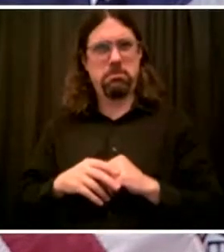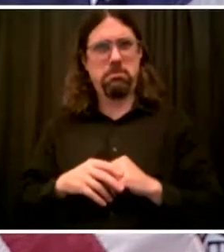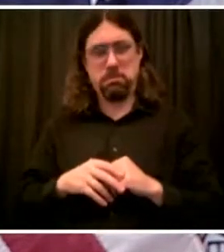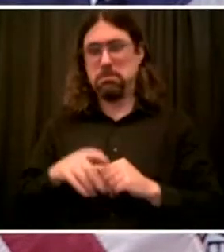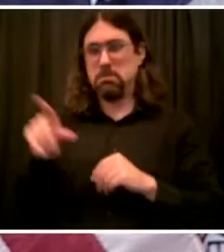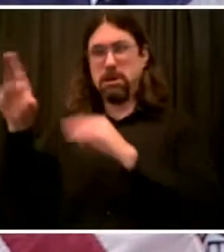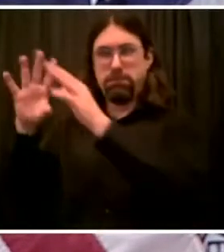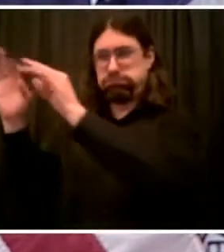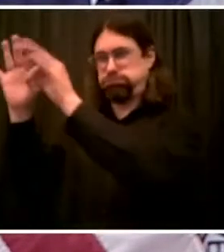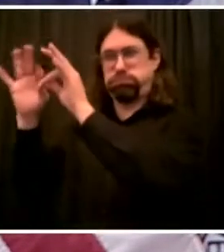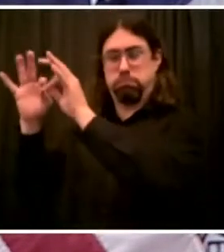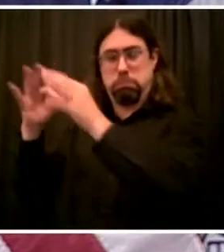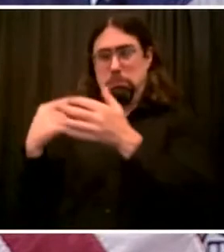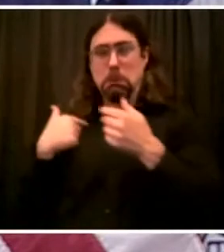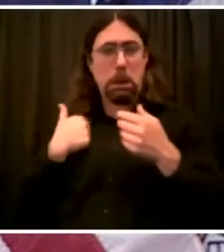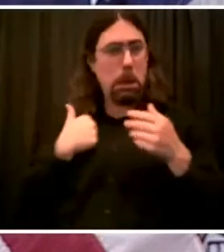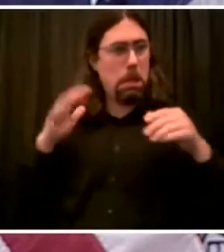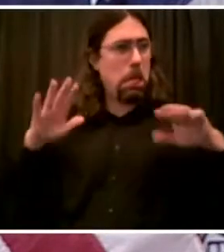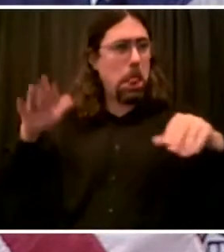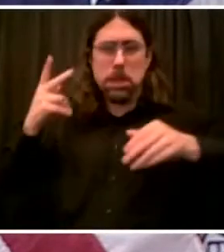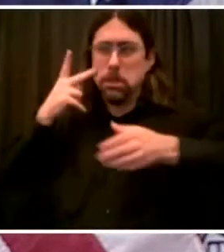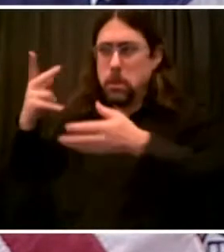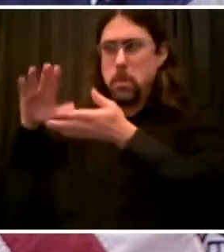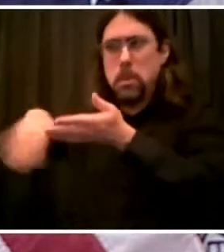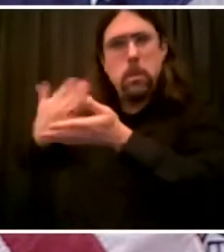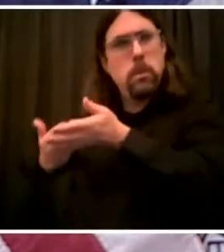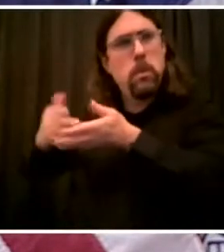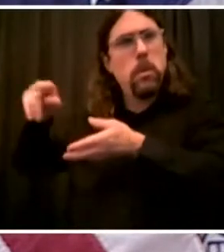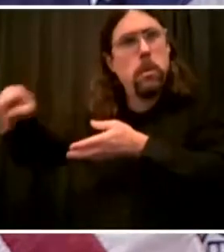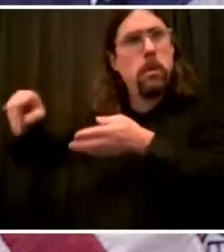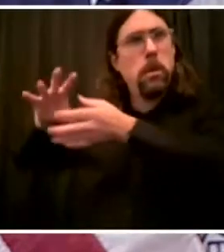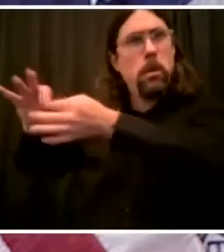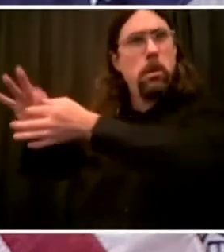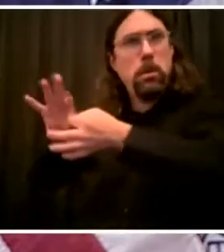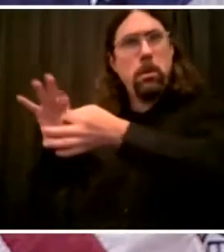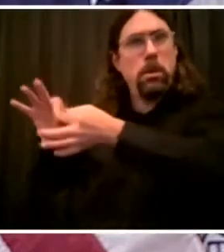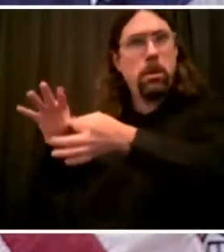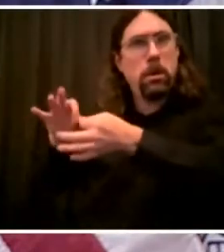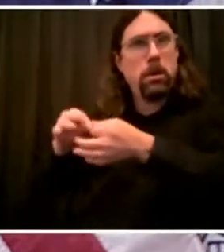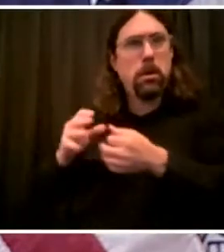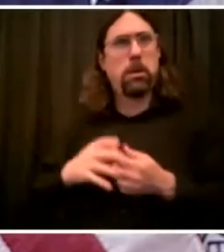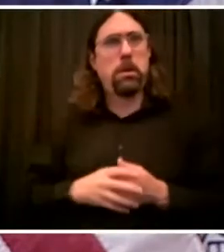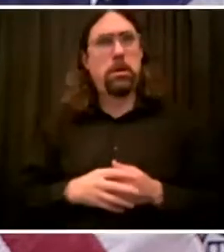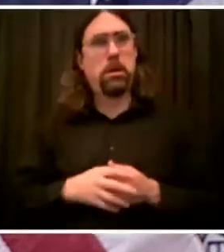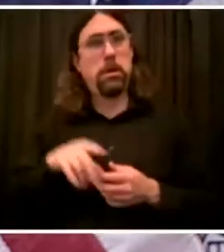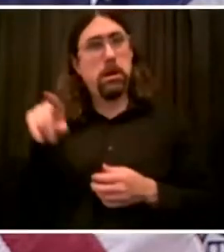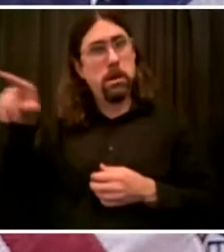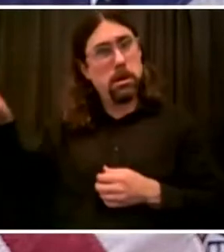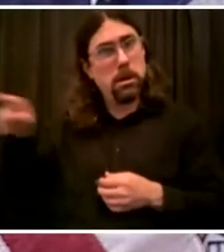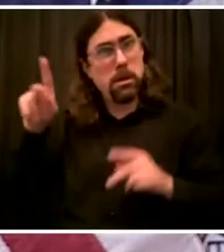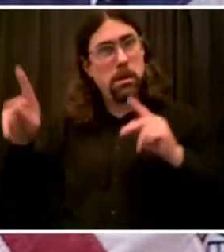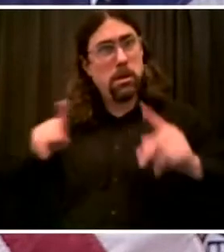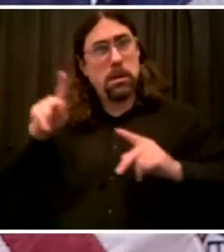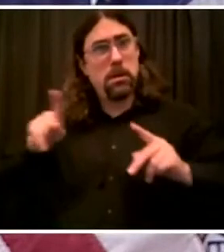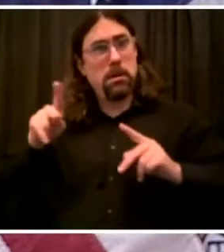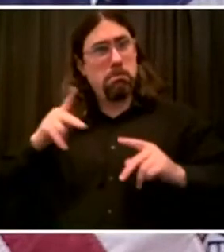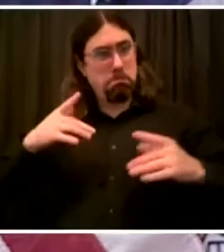concern in an appropriate manner, and two wrongs don't make a right. I've heard, but I've not seen that some comments